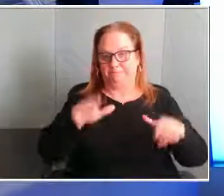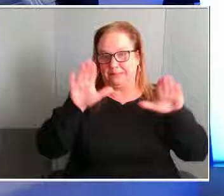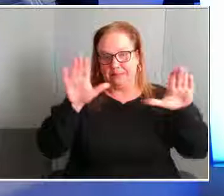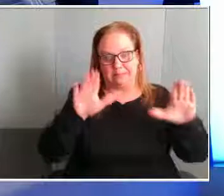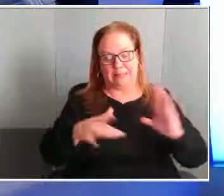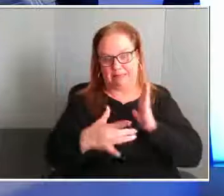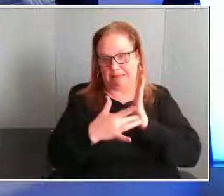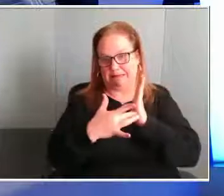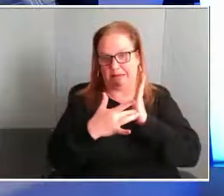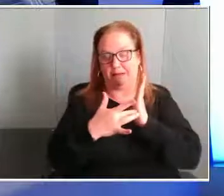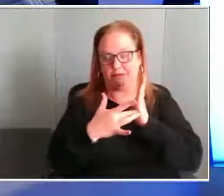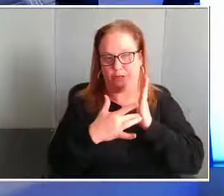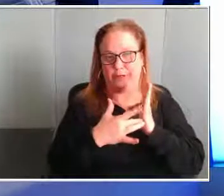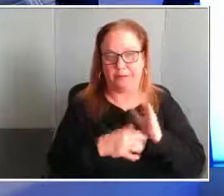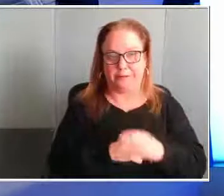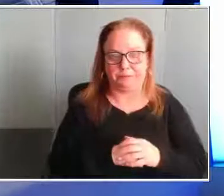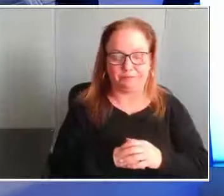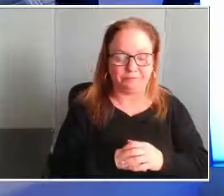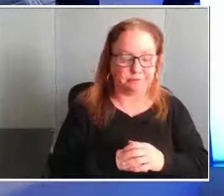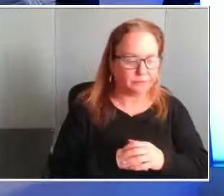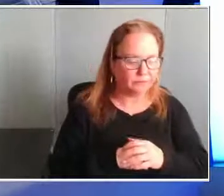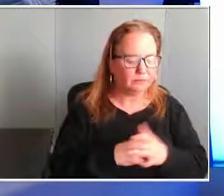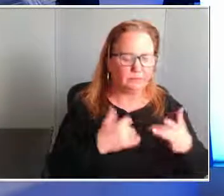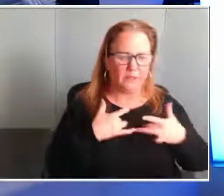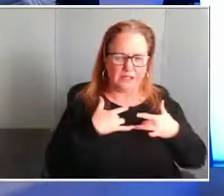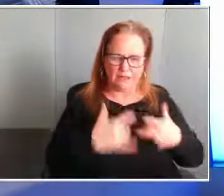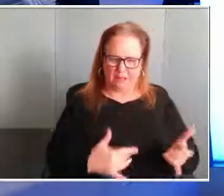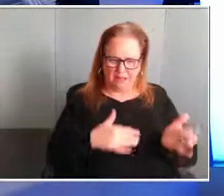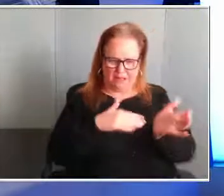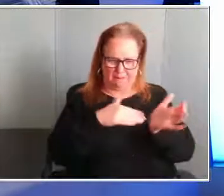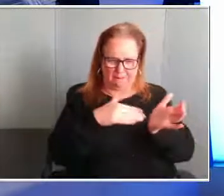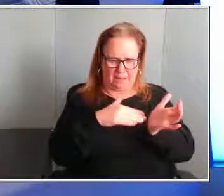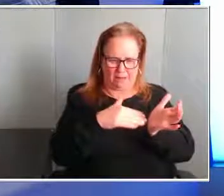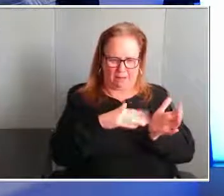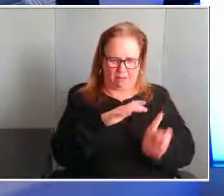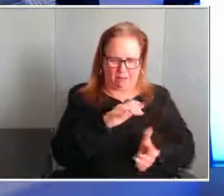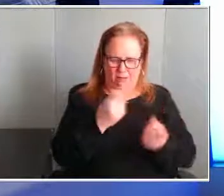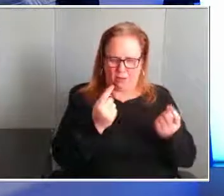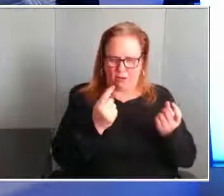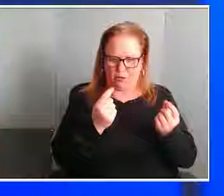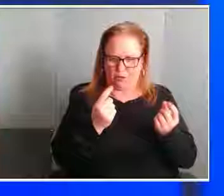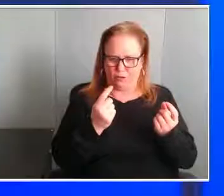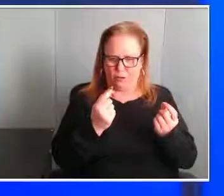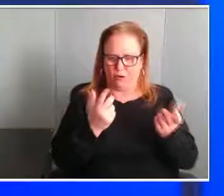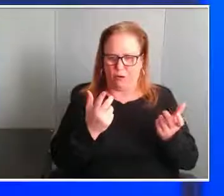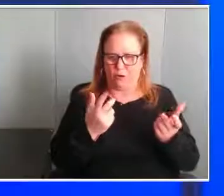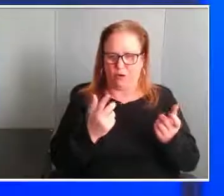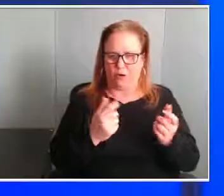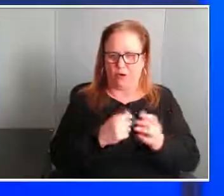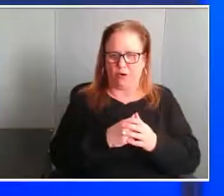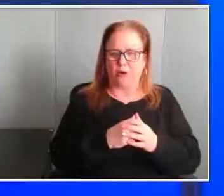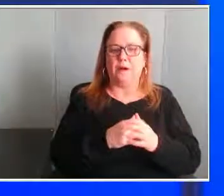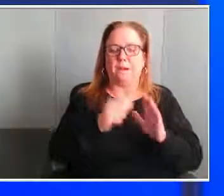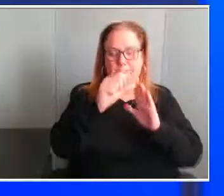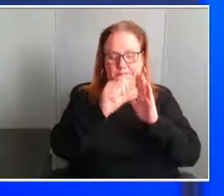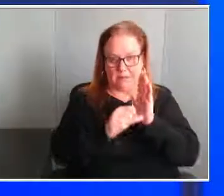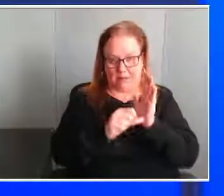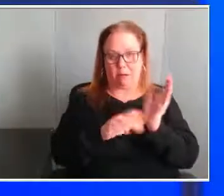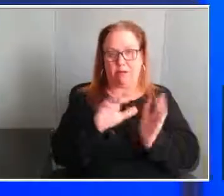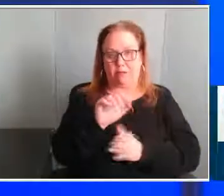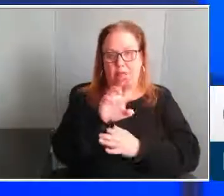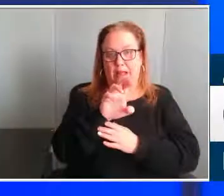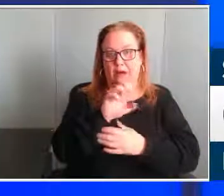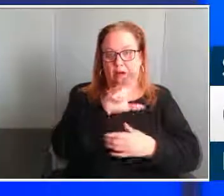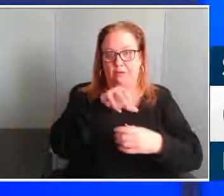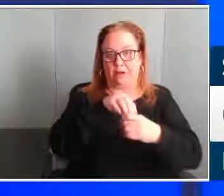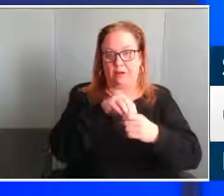So, Dr. Lechtenberg, traditionally, what's been the medical care for a large stroke like this? So the non-surgical medical management involves